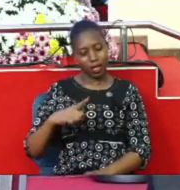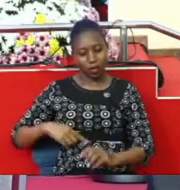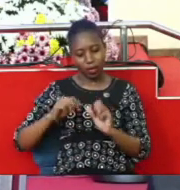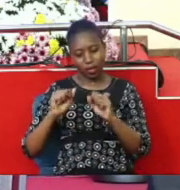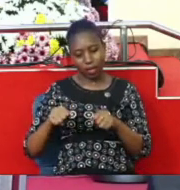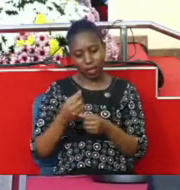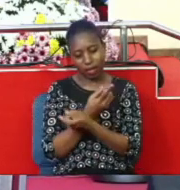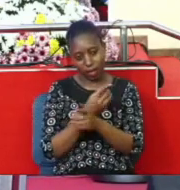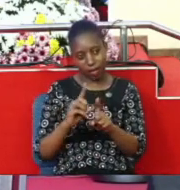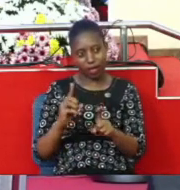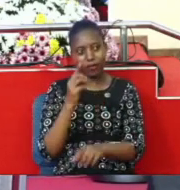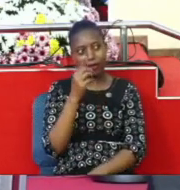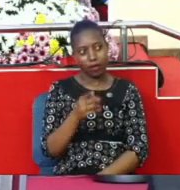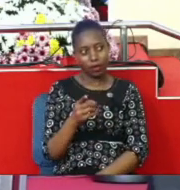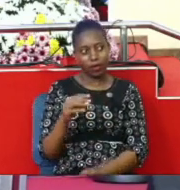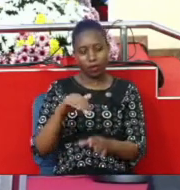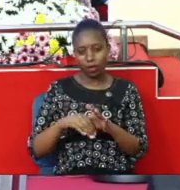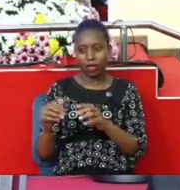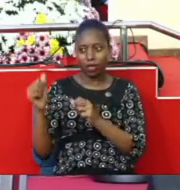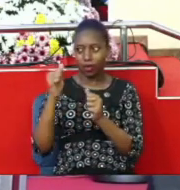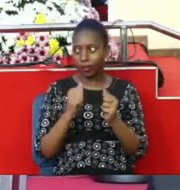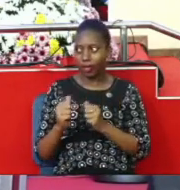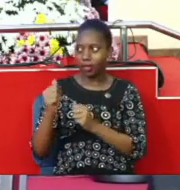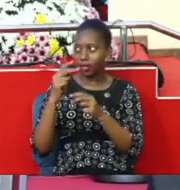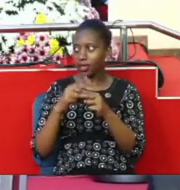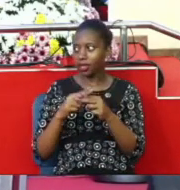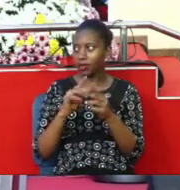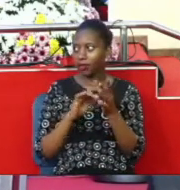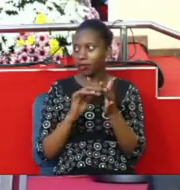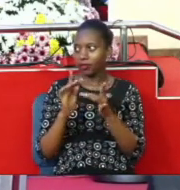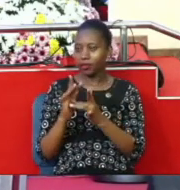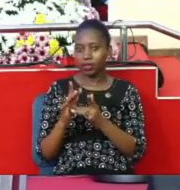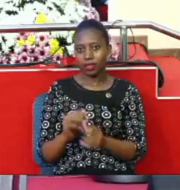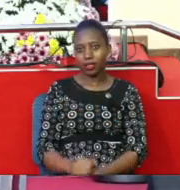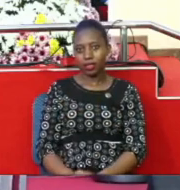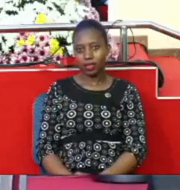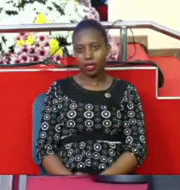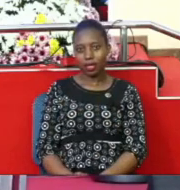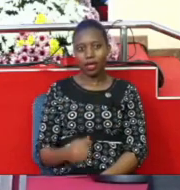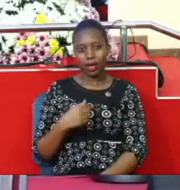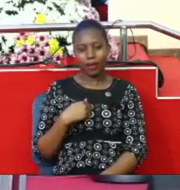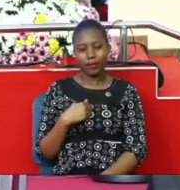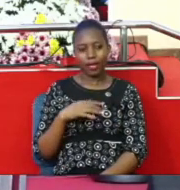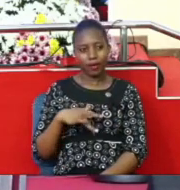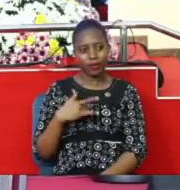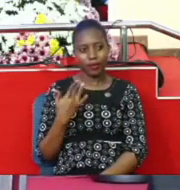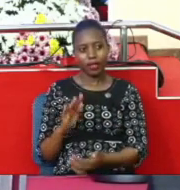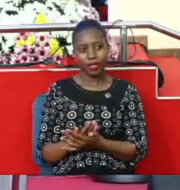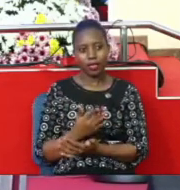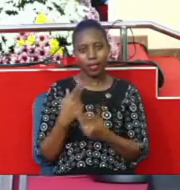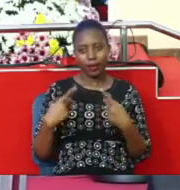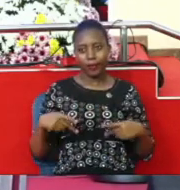anaweza akakukoboa. In the mighty name of Katika Jesus. Katika jina la Yesu. I'm also sensing some people here. Although you, niliuliza watu